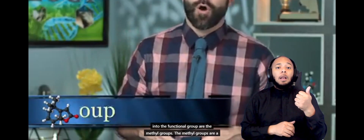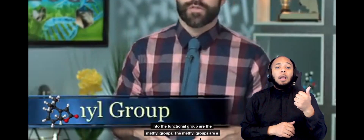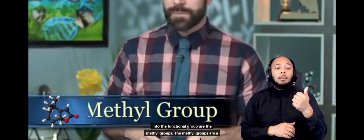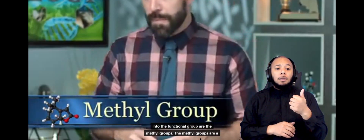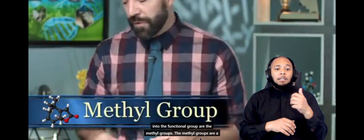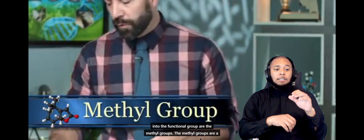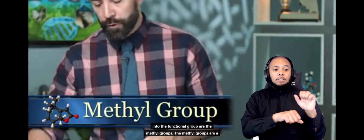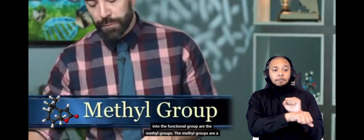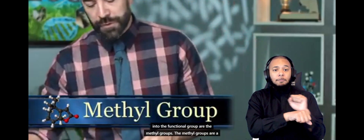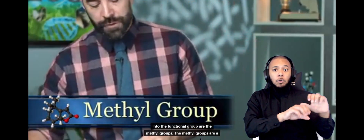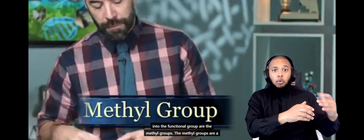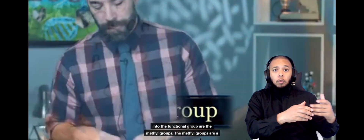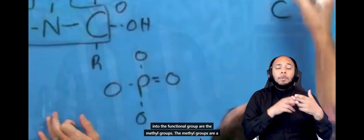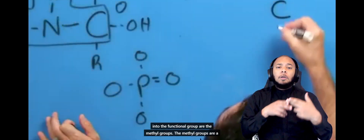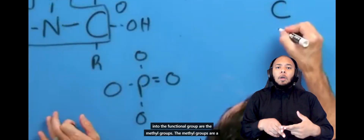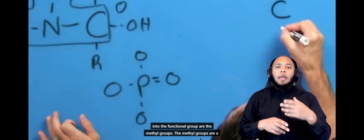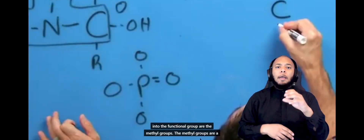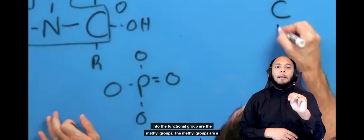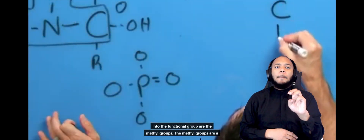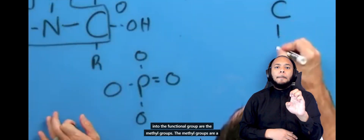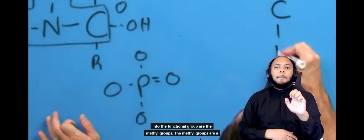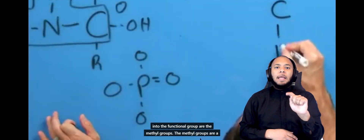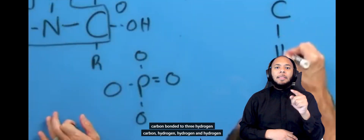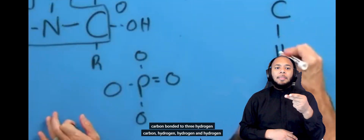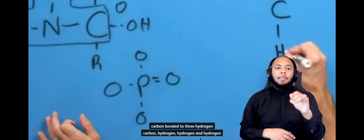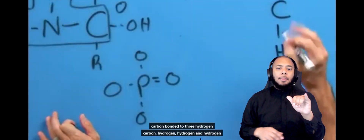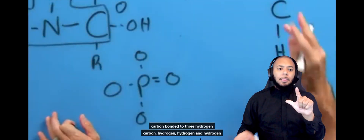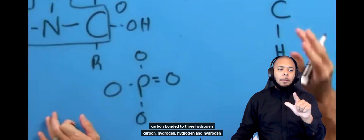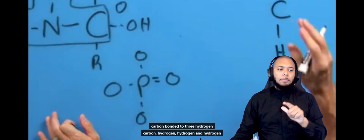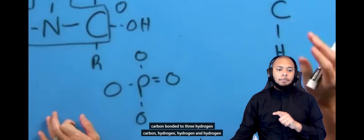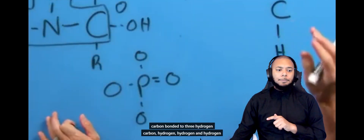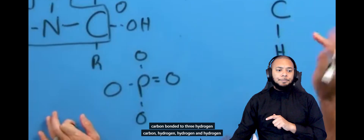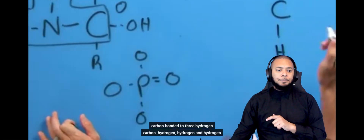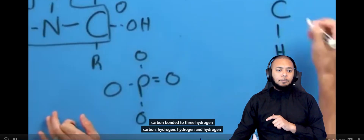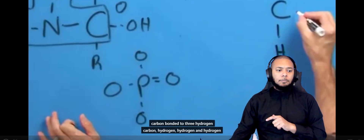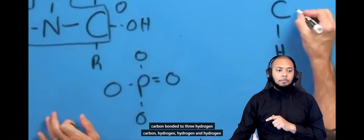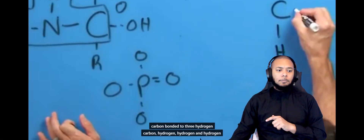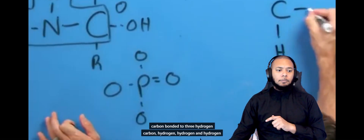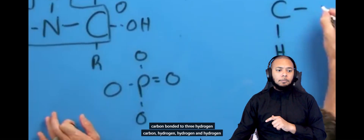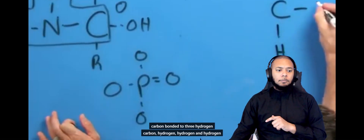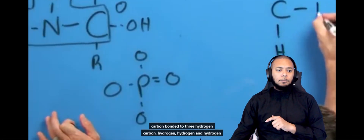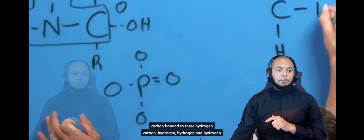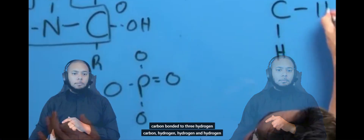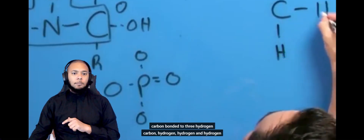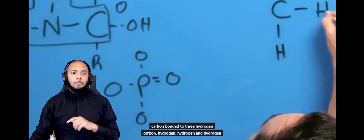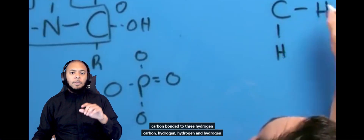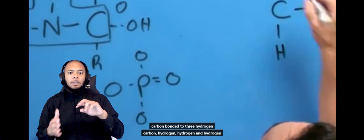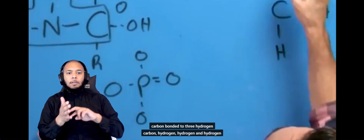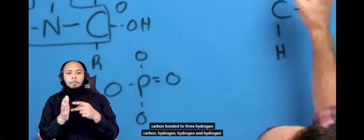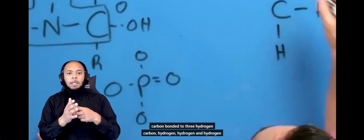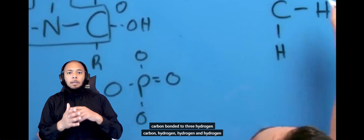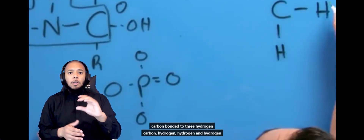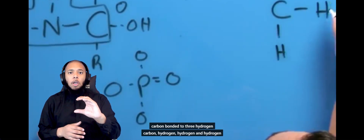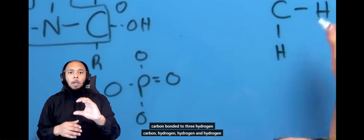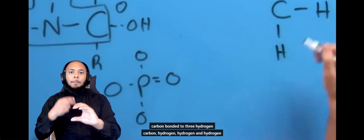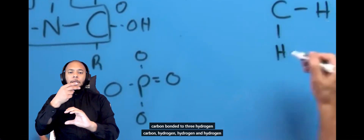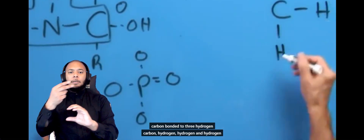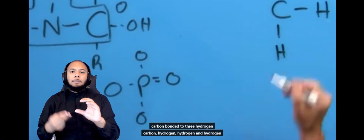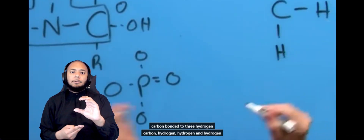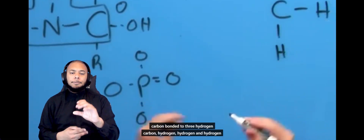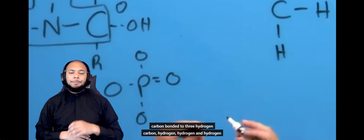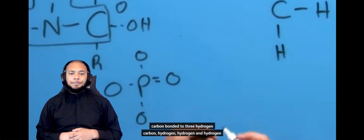group are the methyl groups. The methyl groups are a carbon bonded to 3 hydrogens. Carbon, a